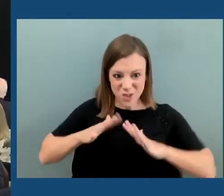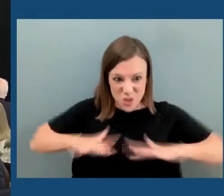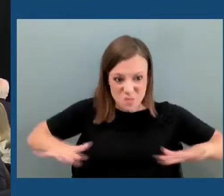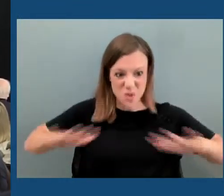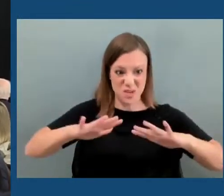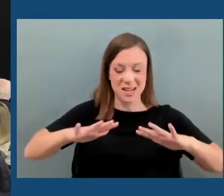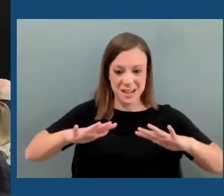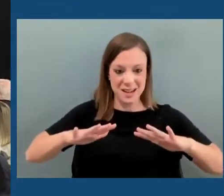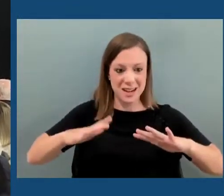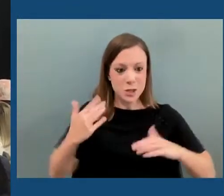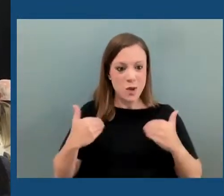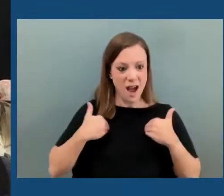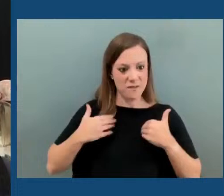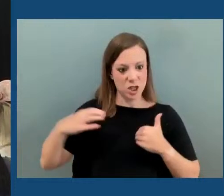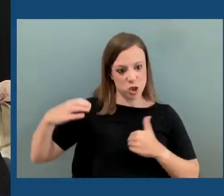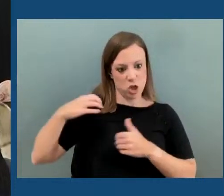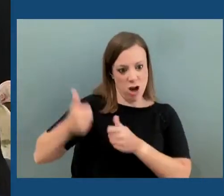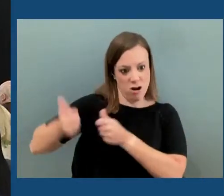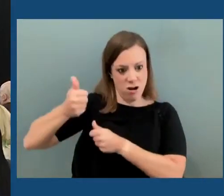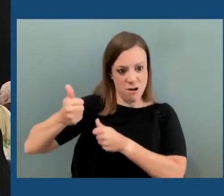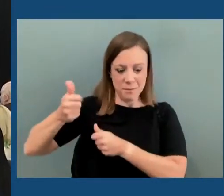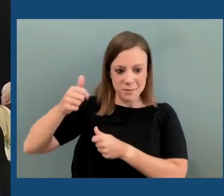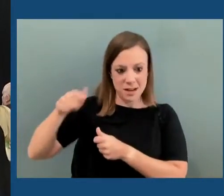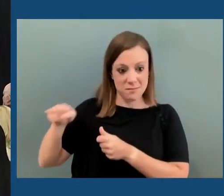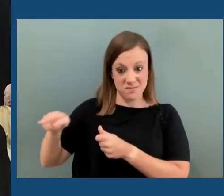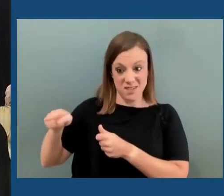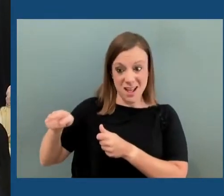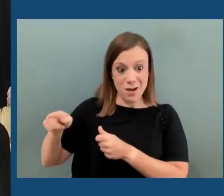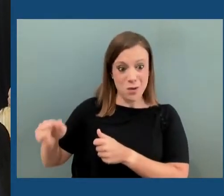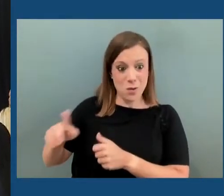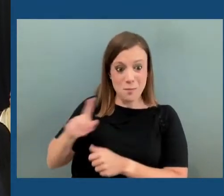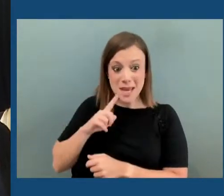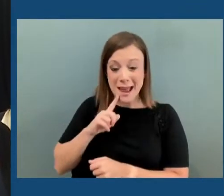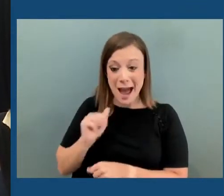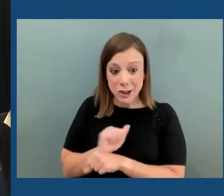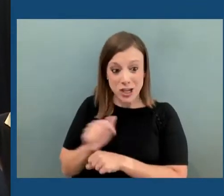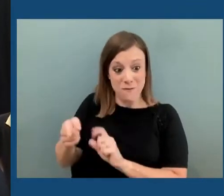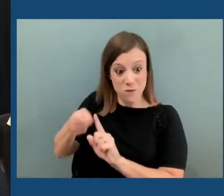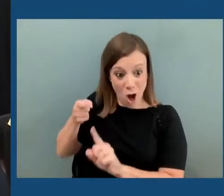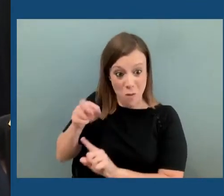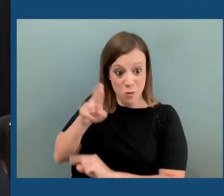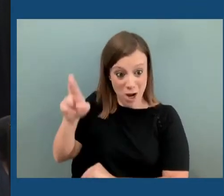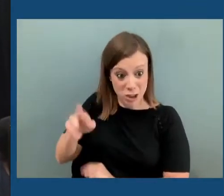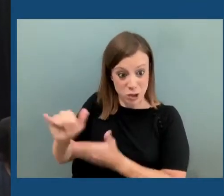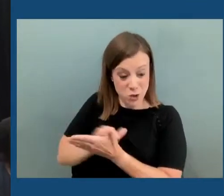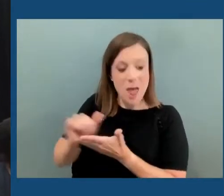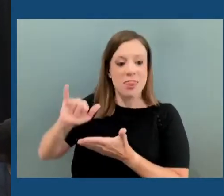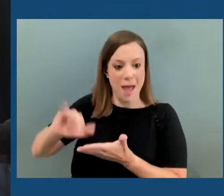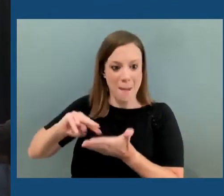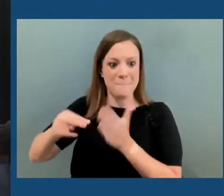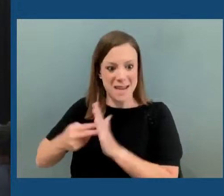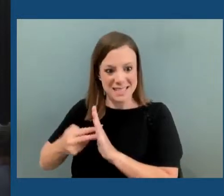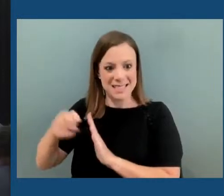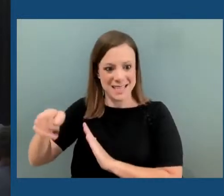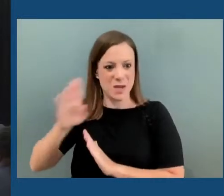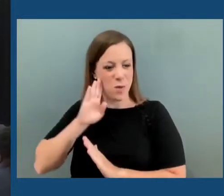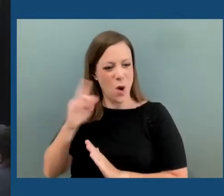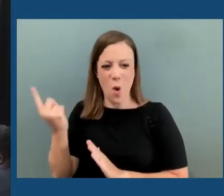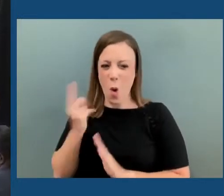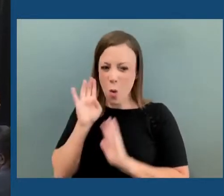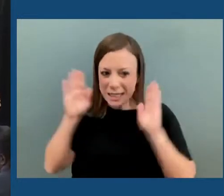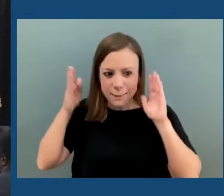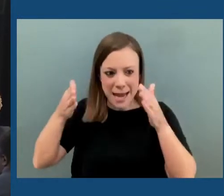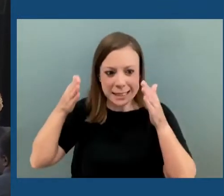the Transportation Committee hail from Rochester, New York, I know means great things are coming here in our future. We're going to continue to have groundbreakings, ribbon